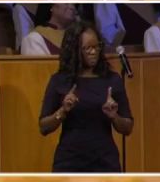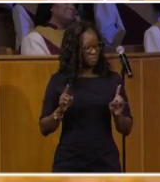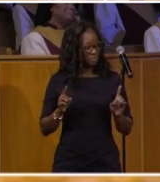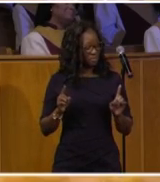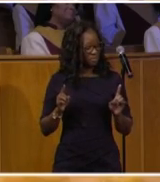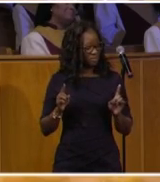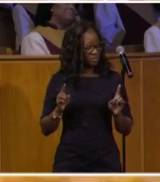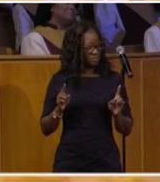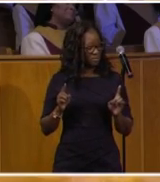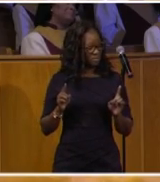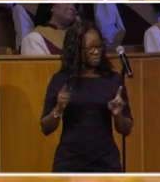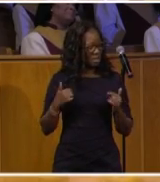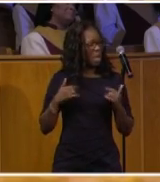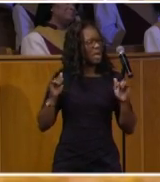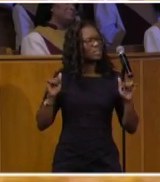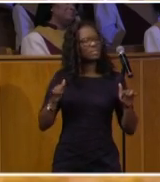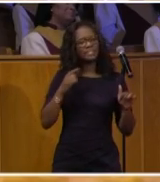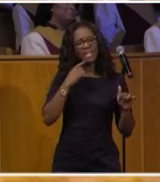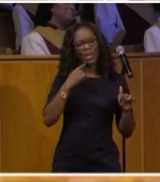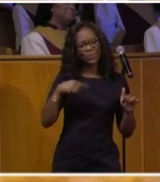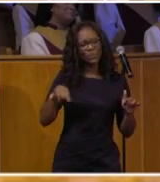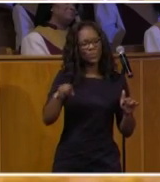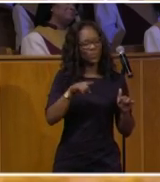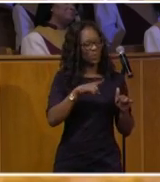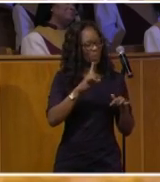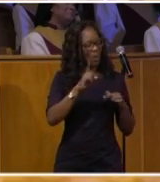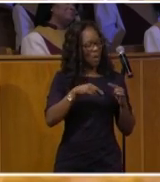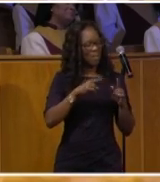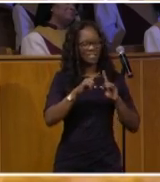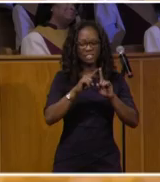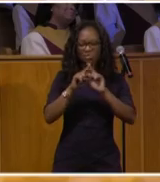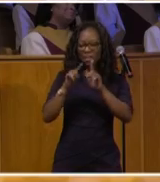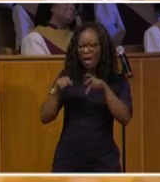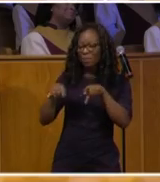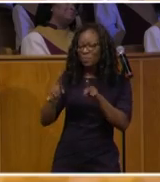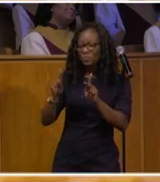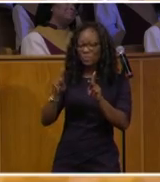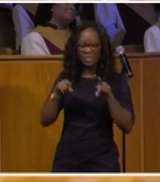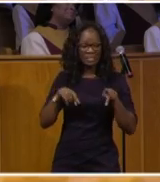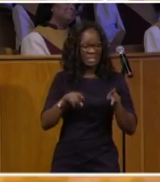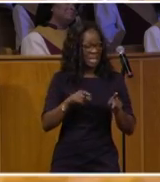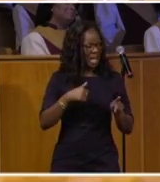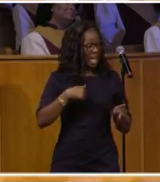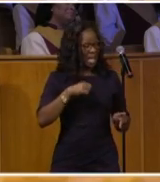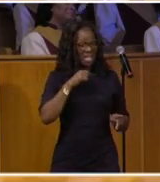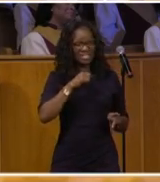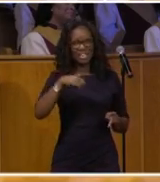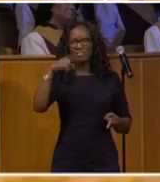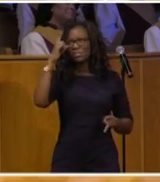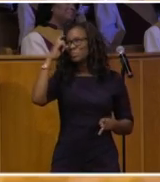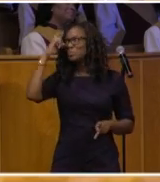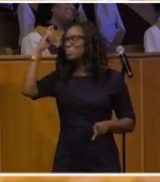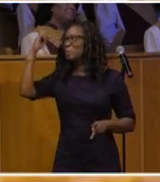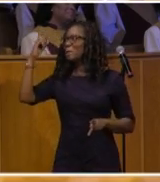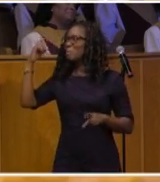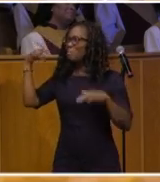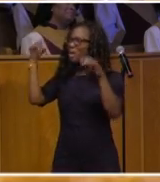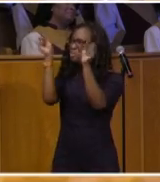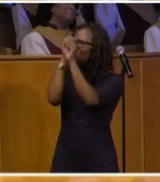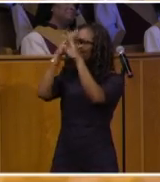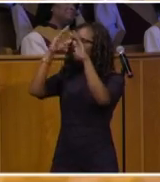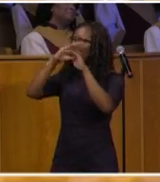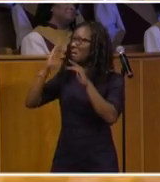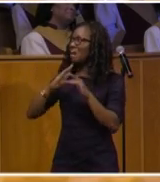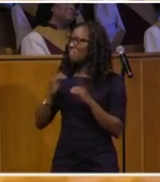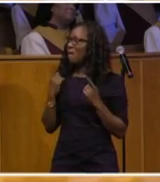That I can tell you about opportunities that I didn't even dream about. They